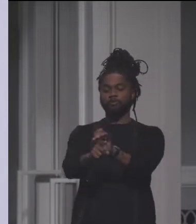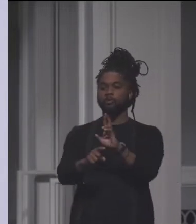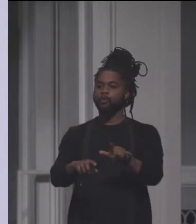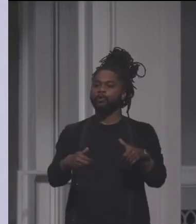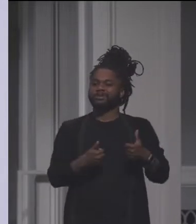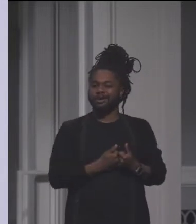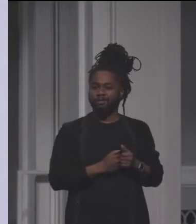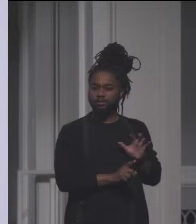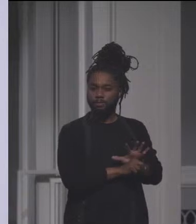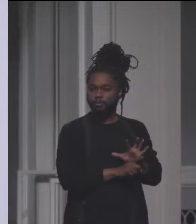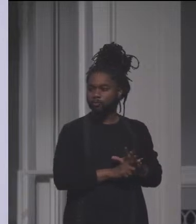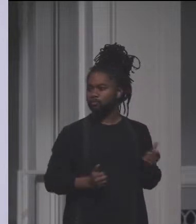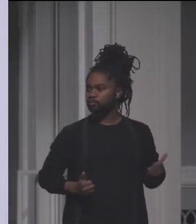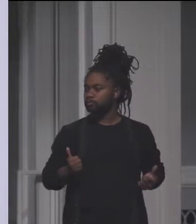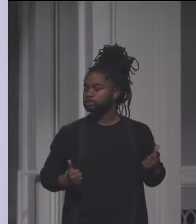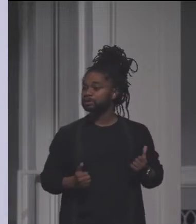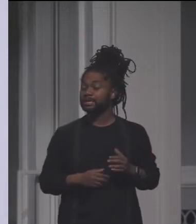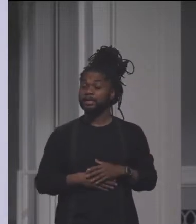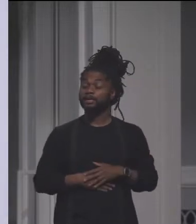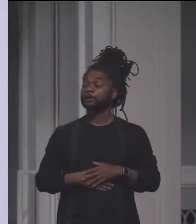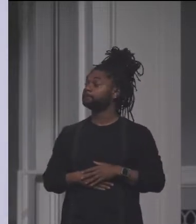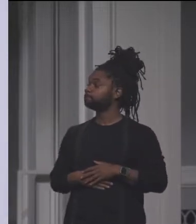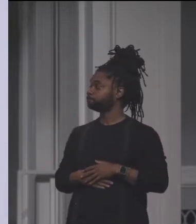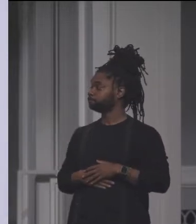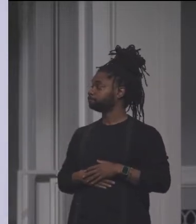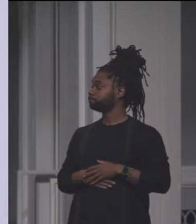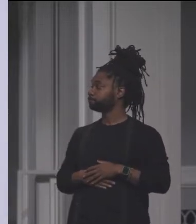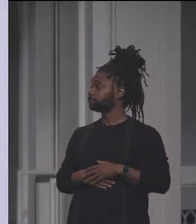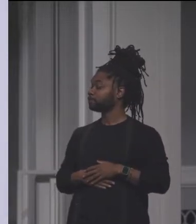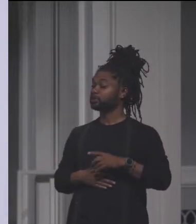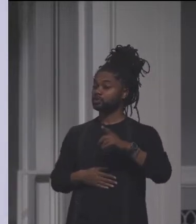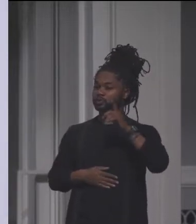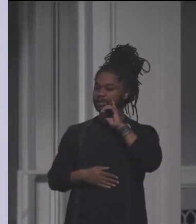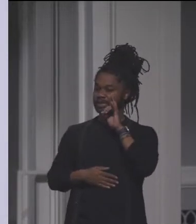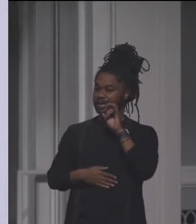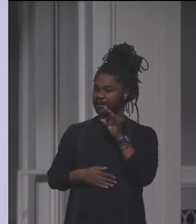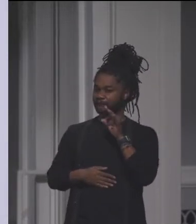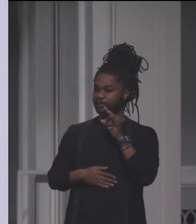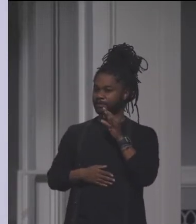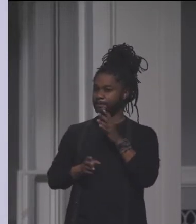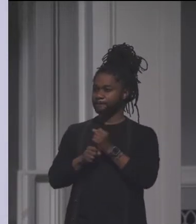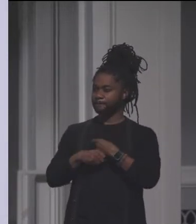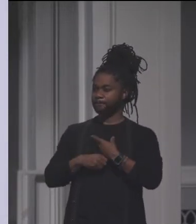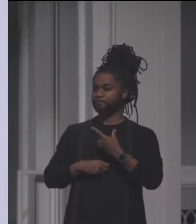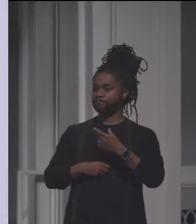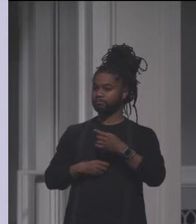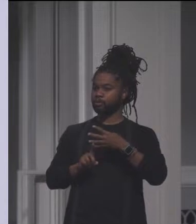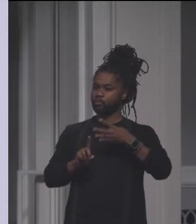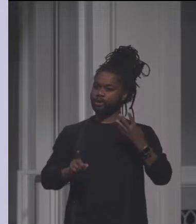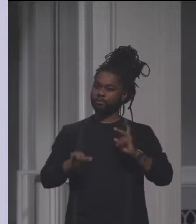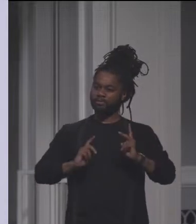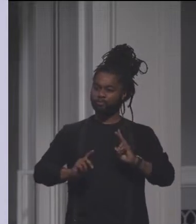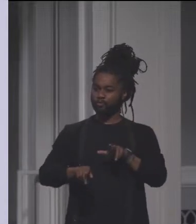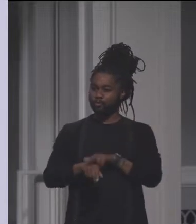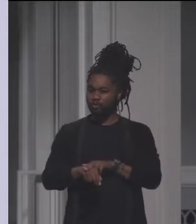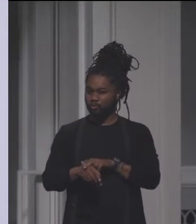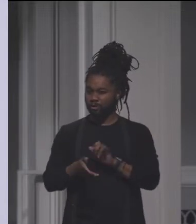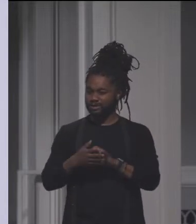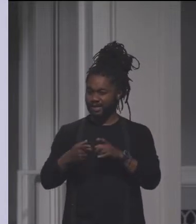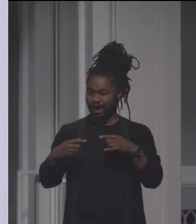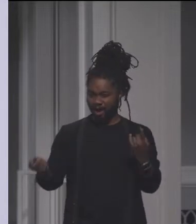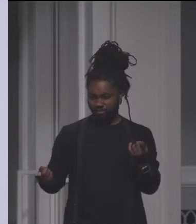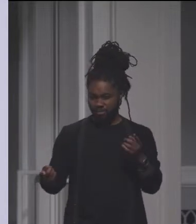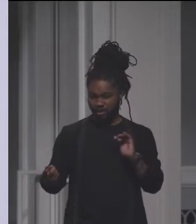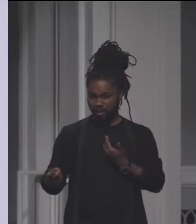you agree with those who might say that normalizing the queer might become counterproductive to the queer struggle? And is normalizing,